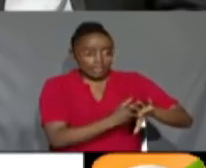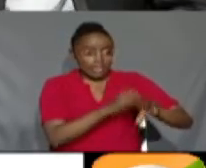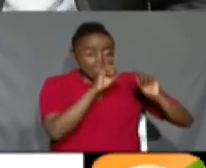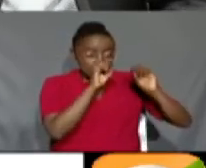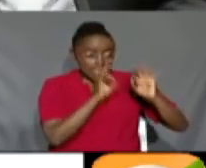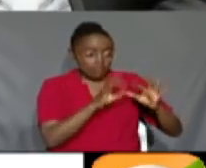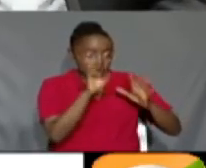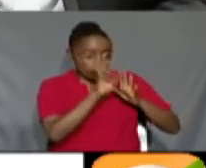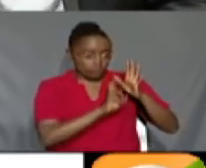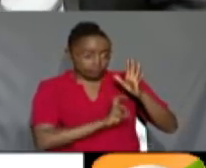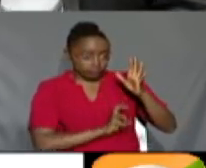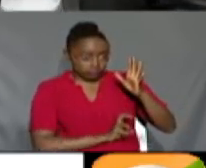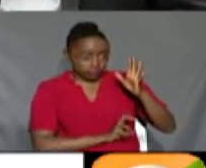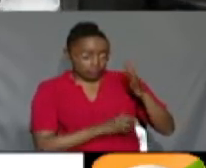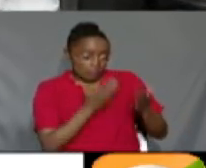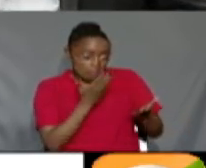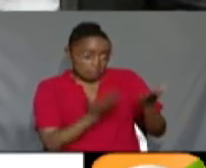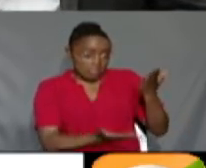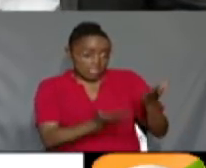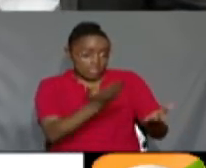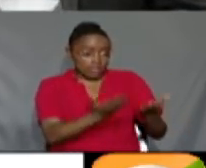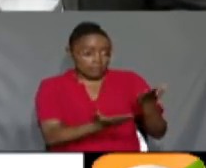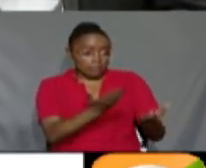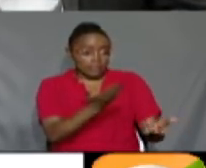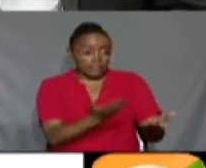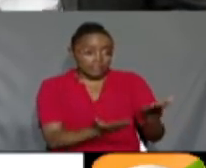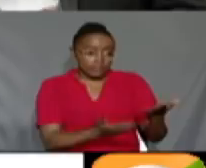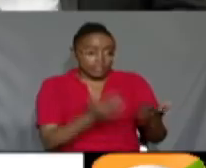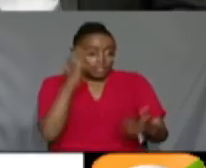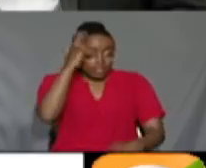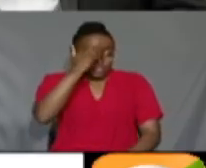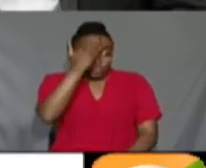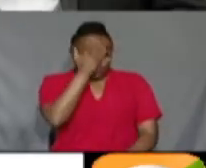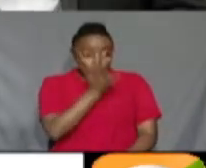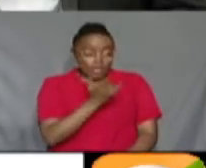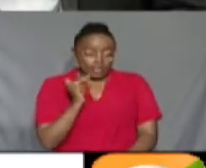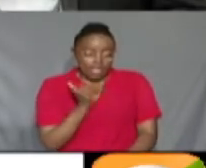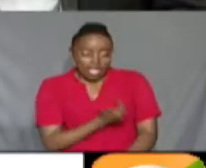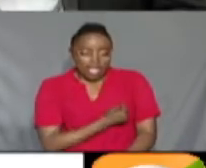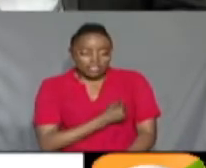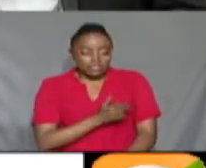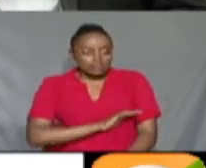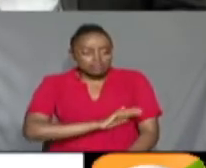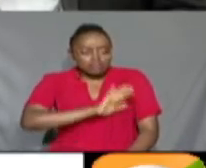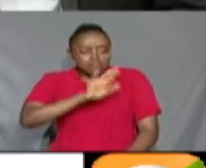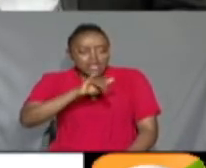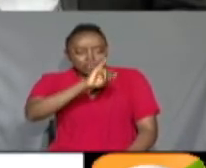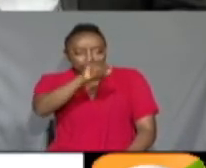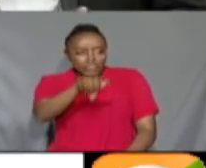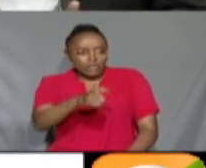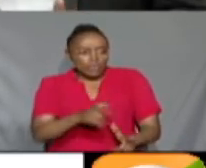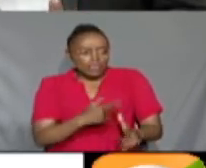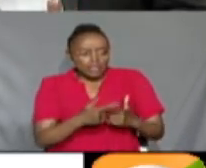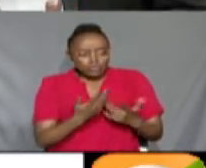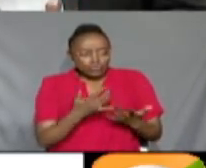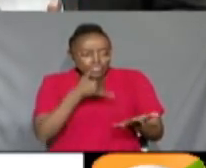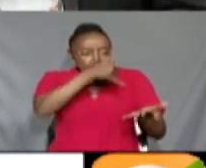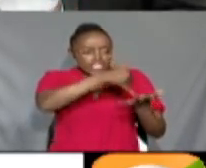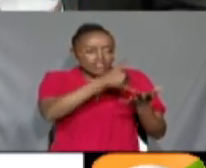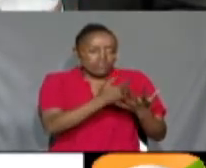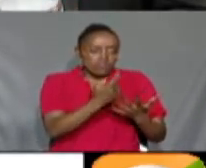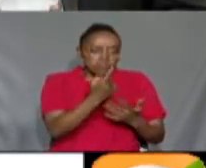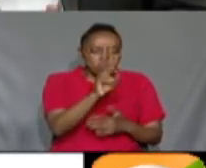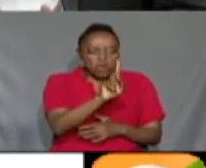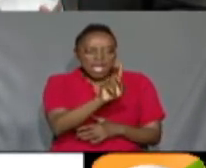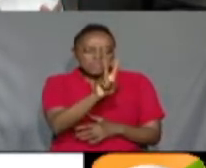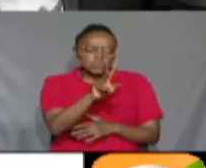if we read it in between the lines that perhaps it is the reason why we are taking it back to January, so that we can capture one or two three